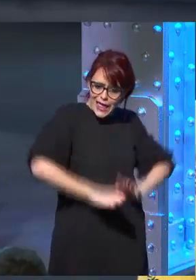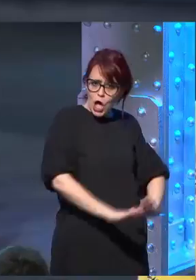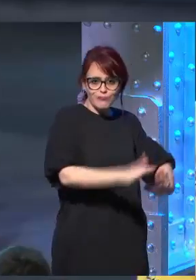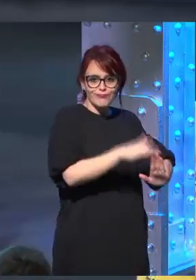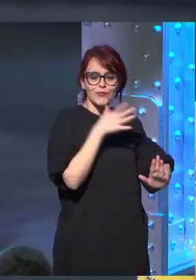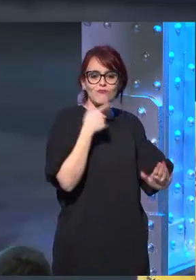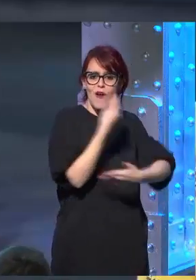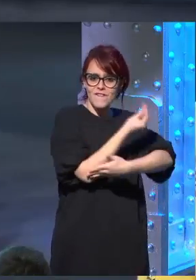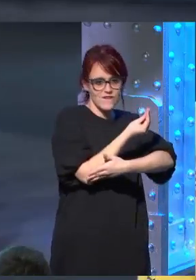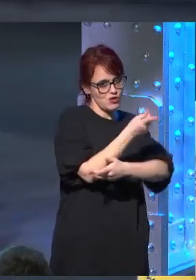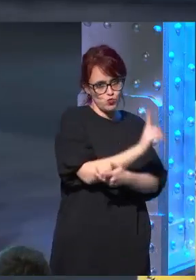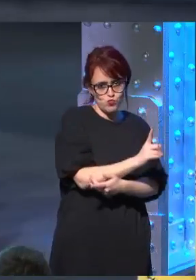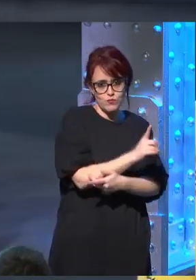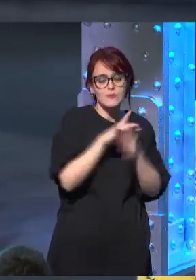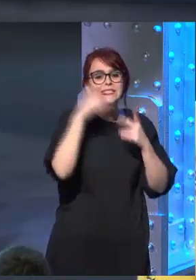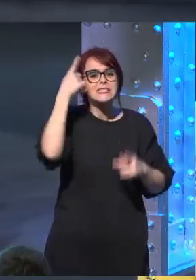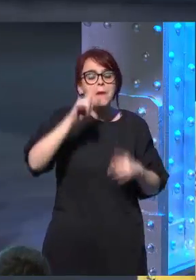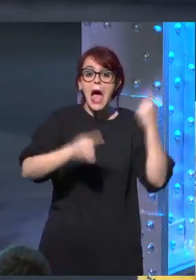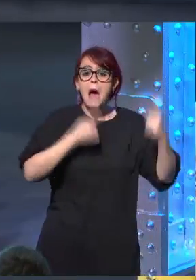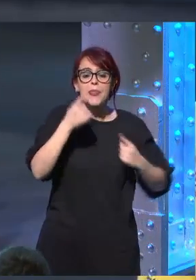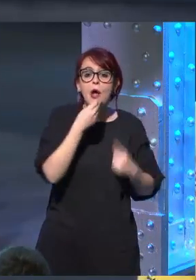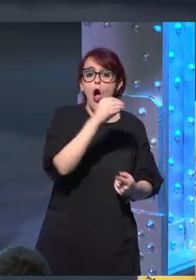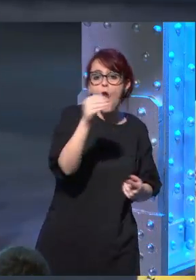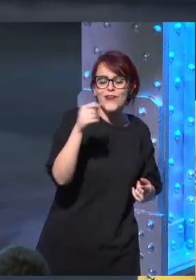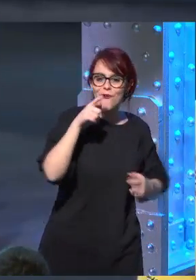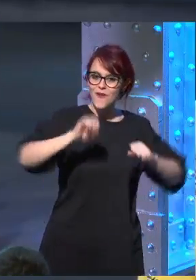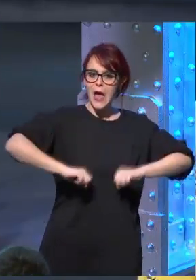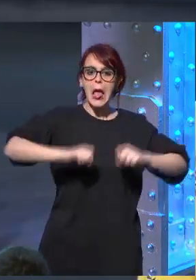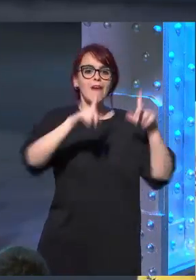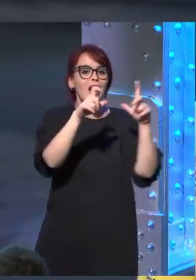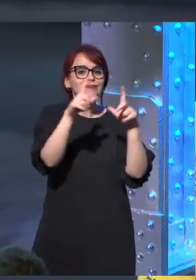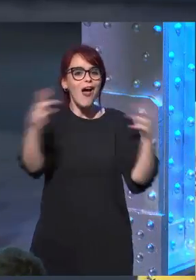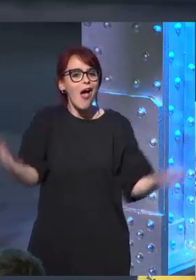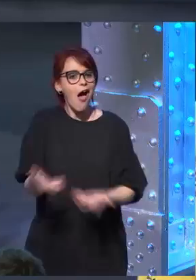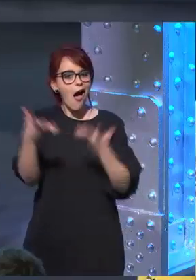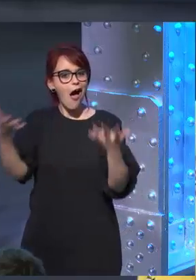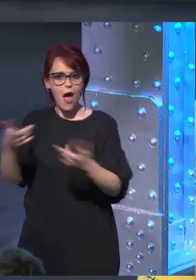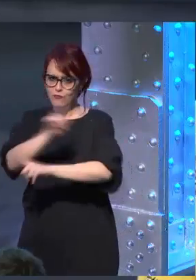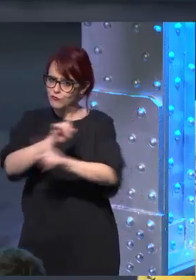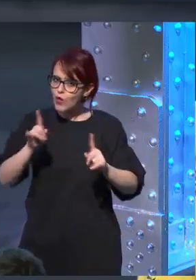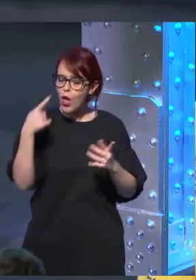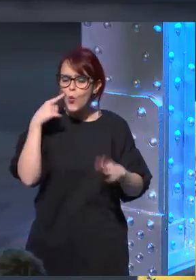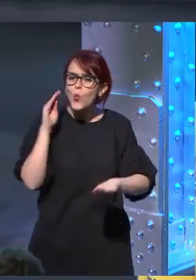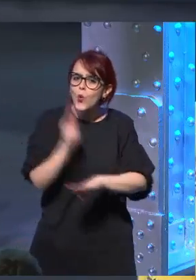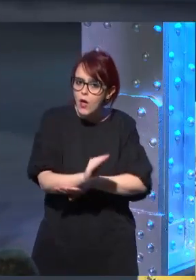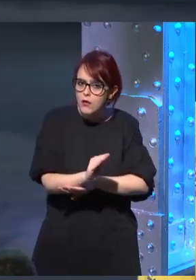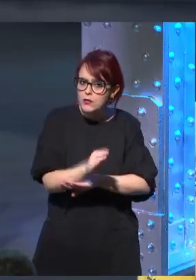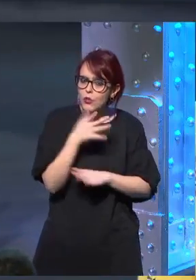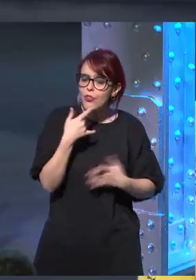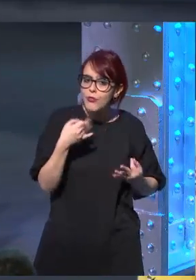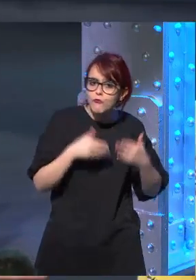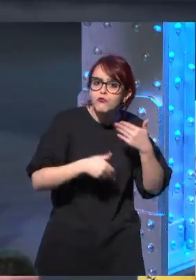wouldn't cross. Both teenagers and adults, I mean, that sometimes we cross that line without being conscious of